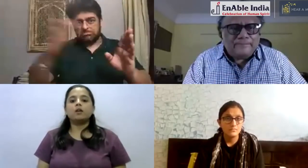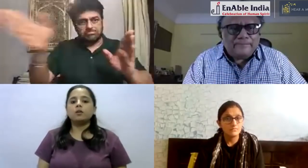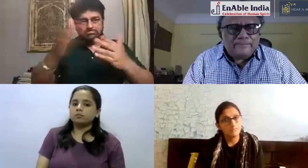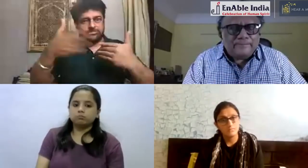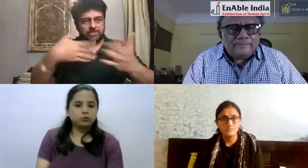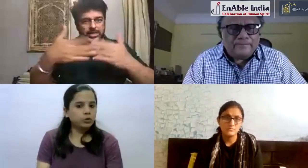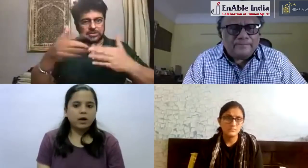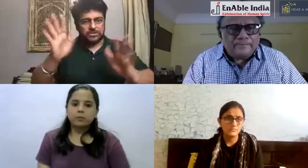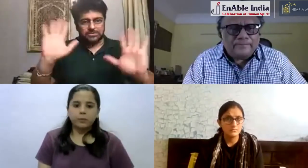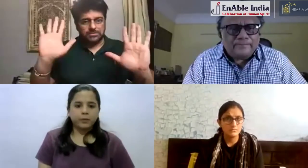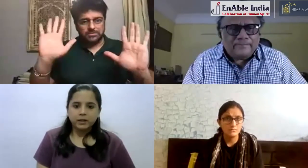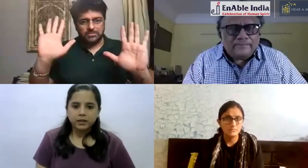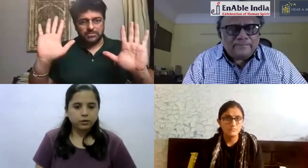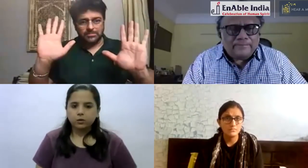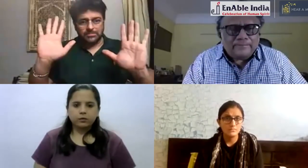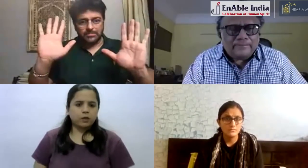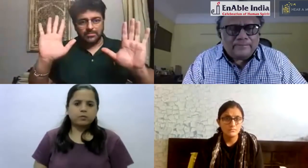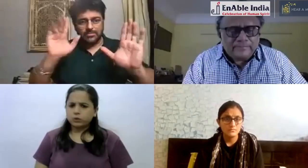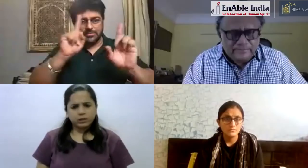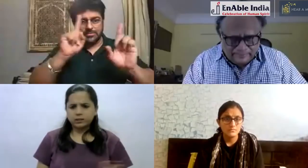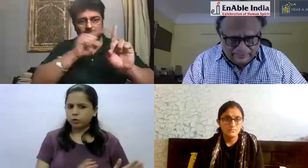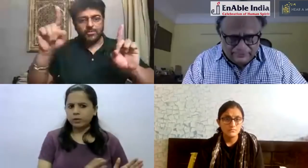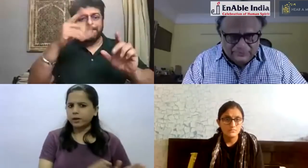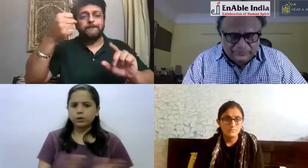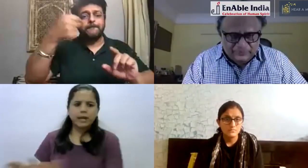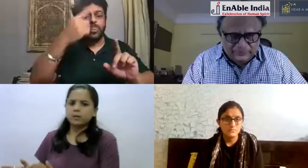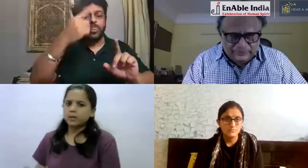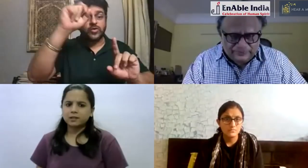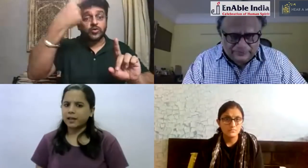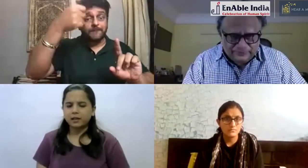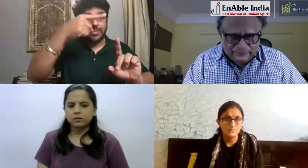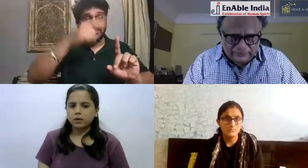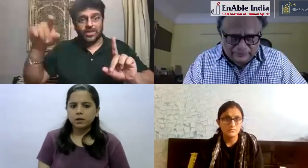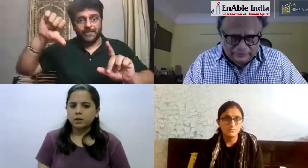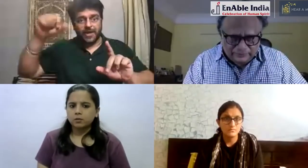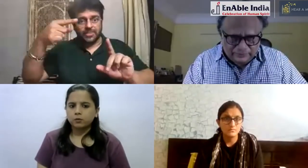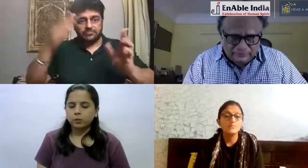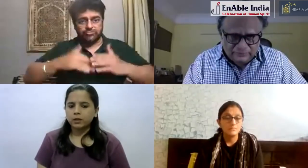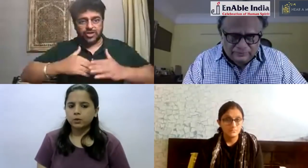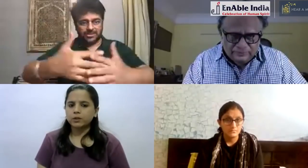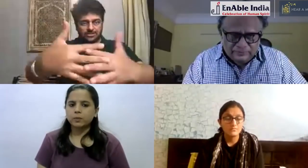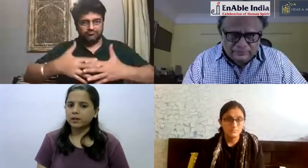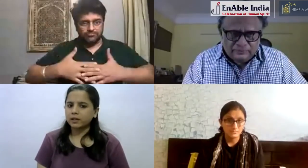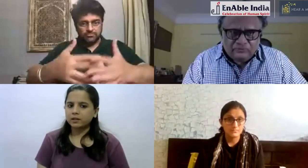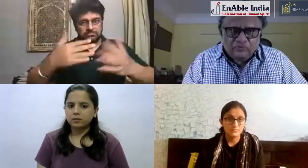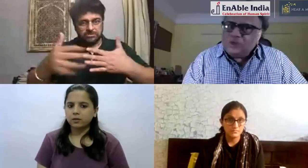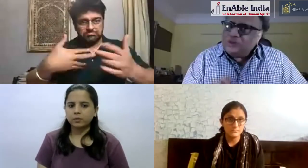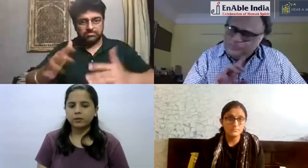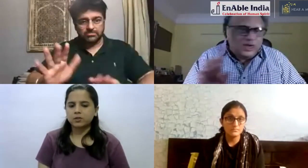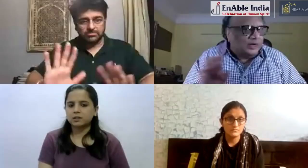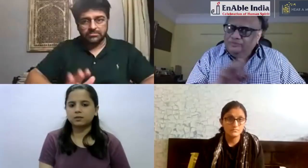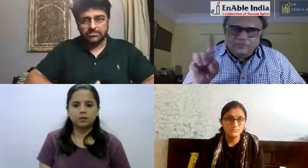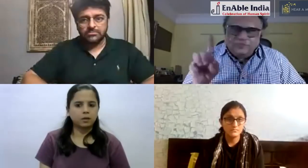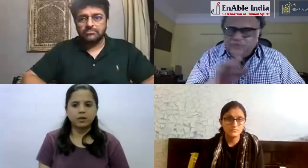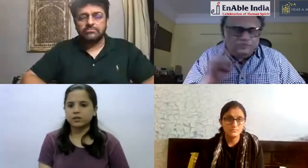already, you are pregnant, from, so it could be 1 to 9 months. Any woman who is pregnant from,